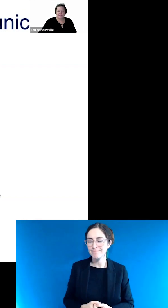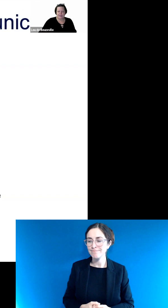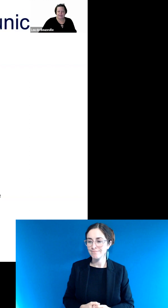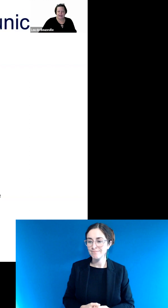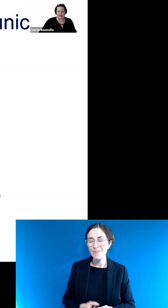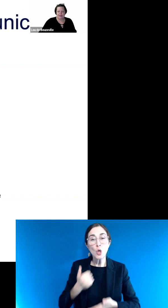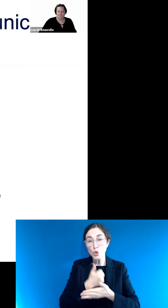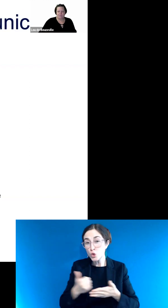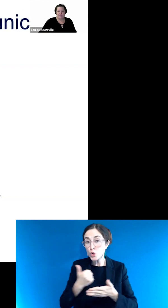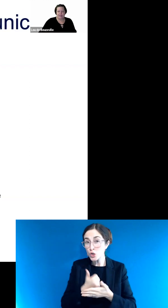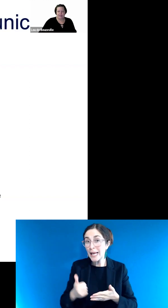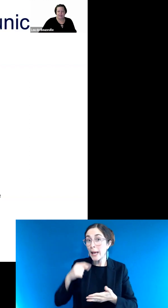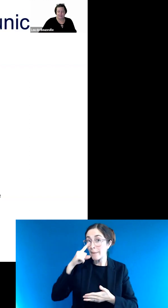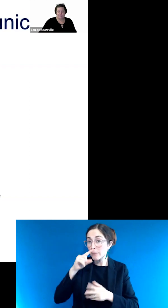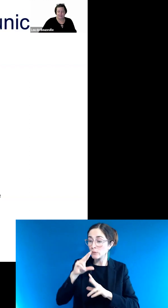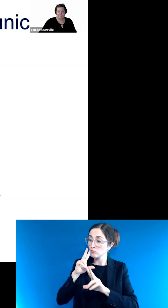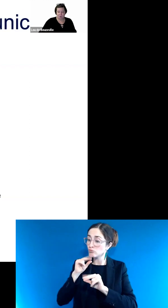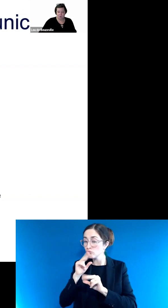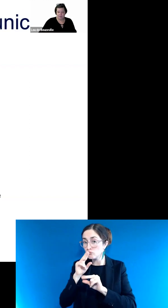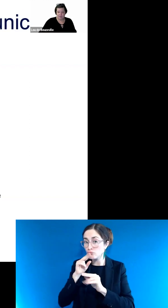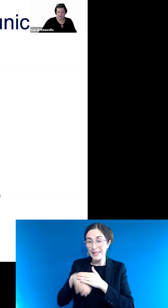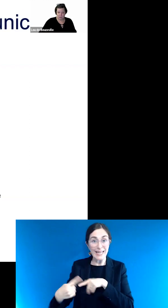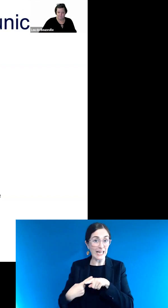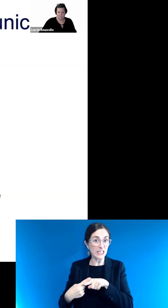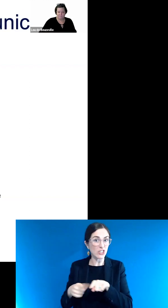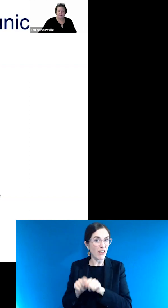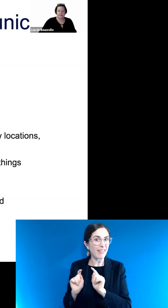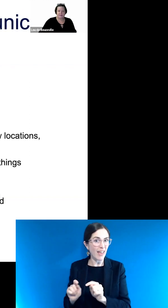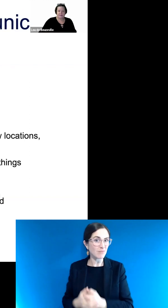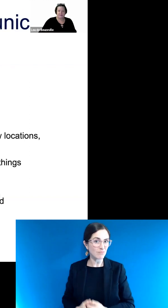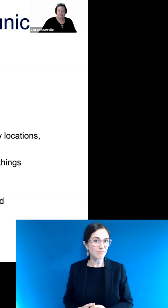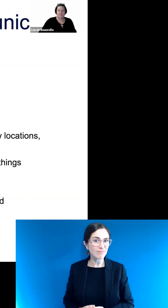This is typically how people say things in spoken English.